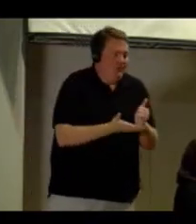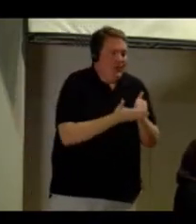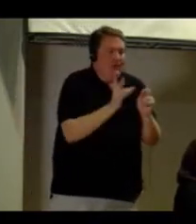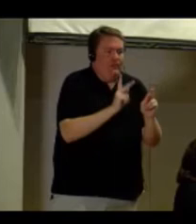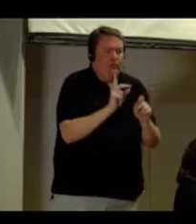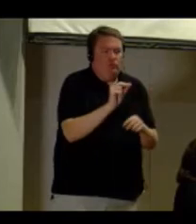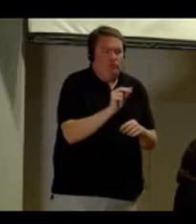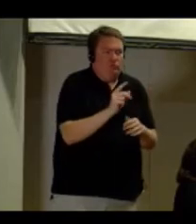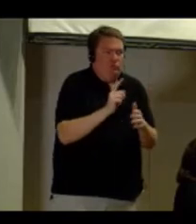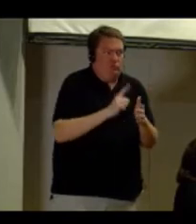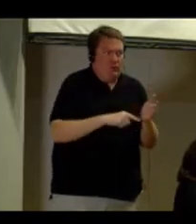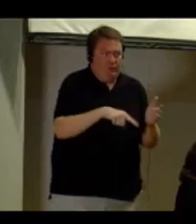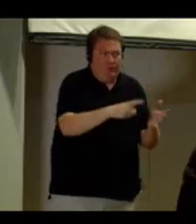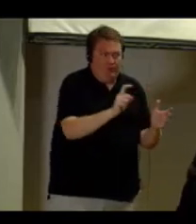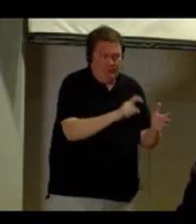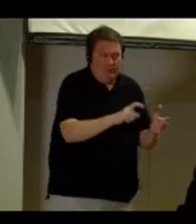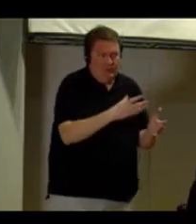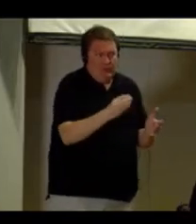do?